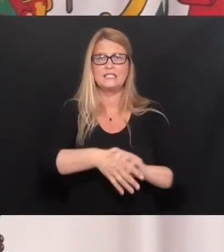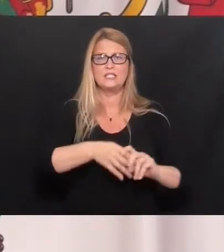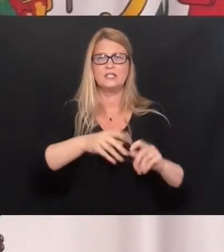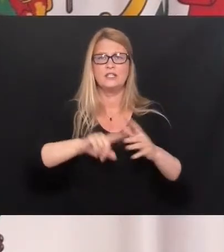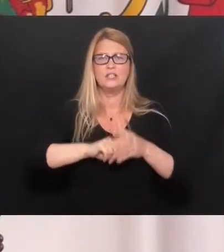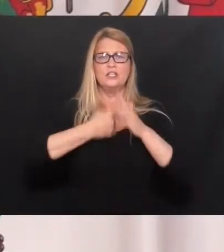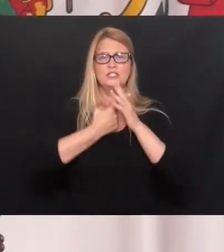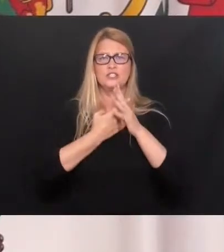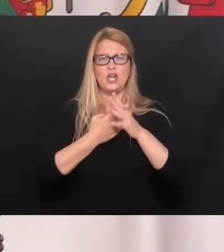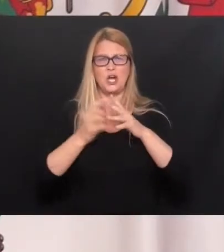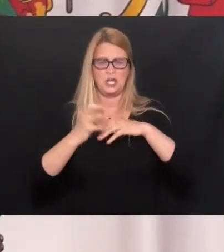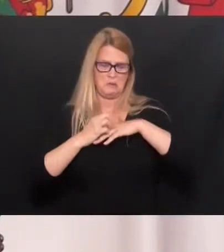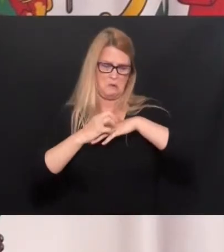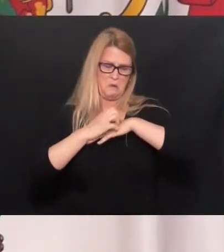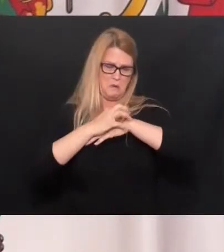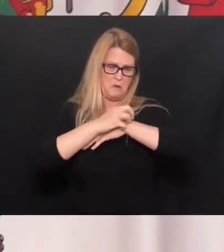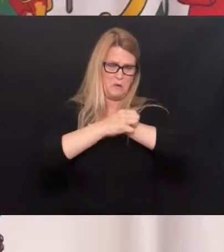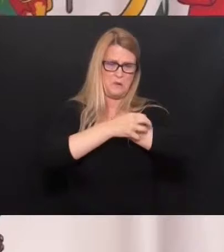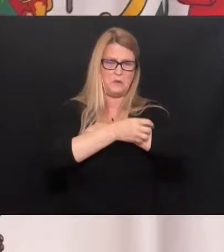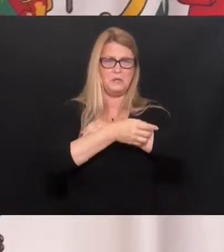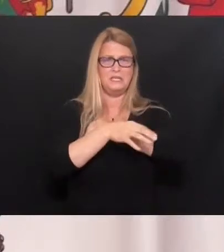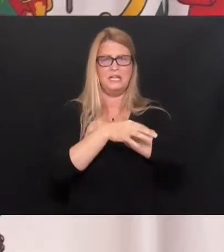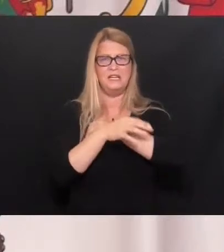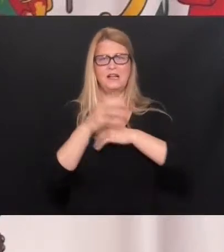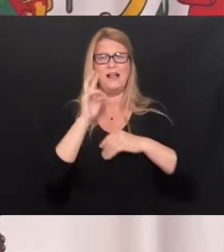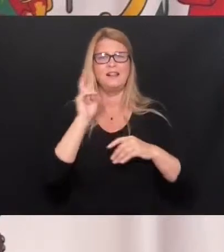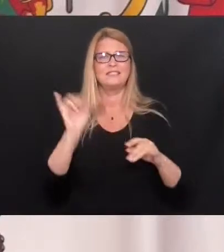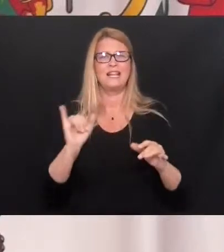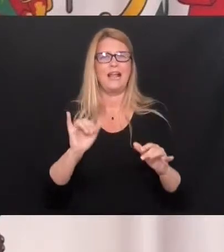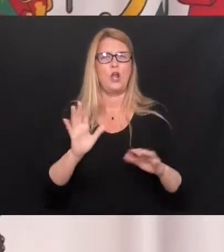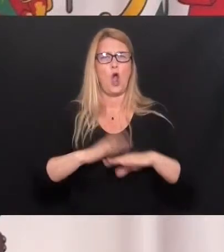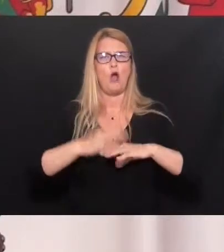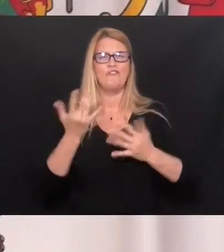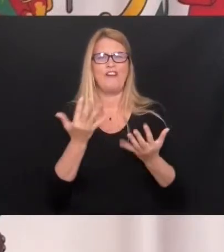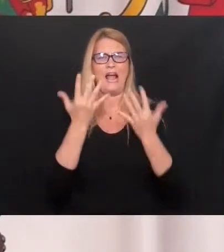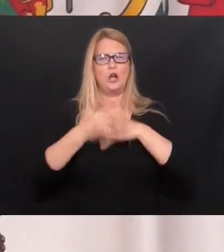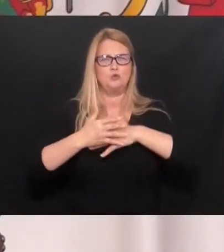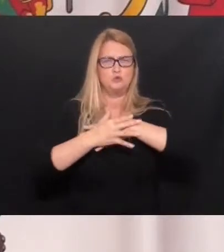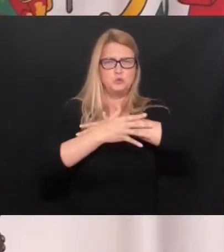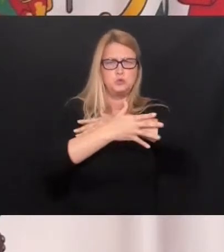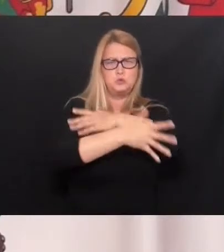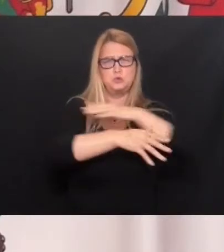started to erode. It was like their whole skin was on fire all over.